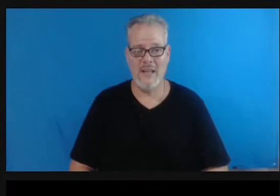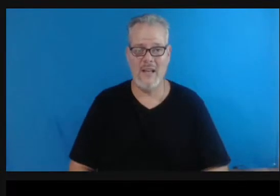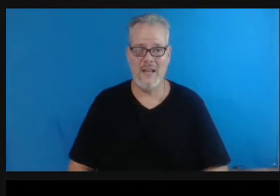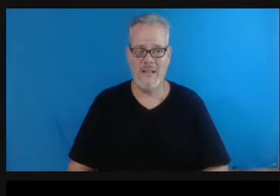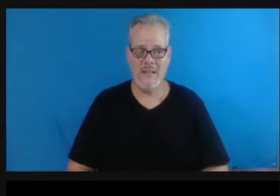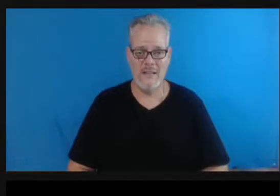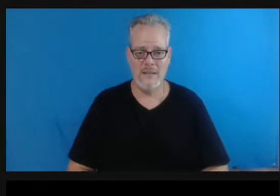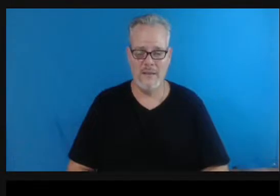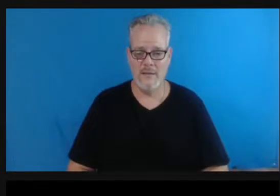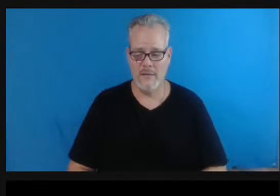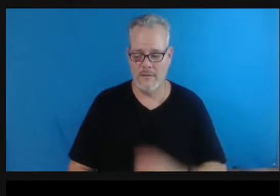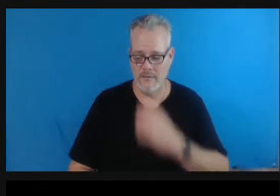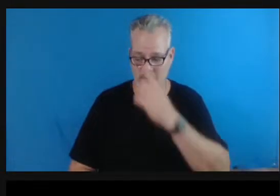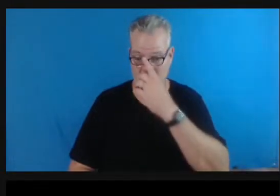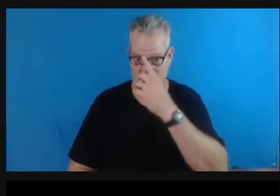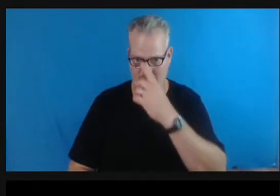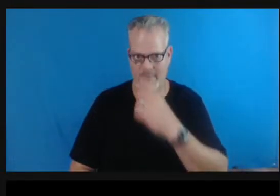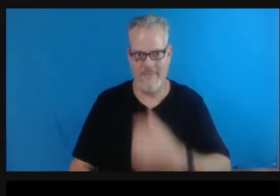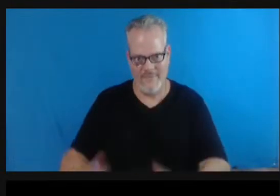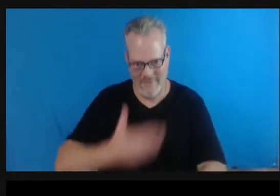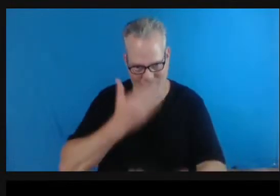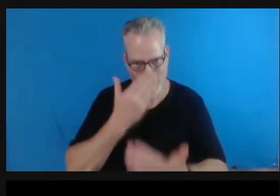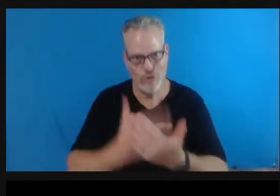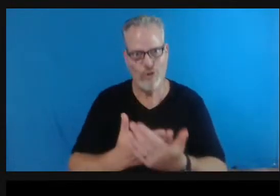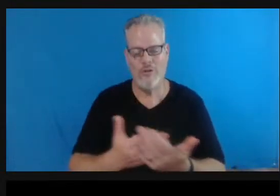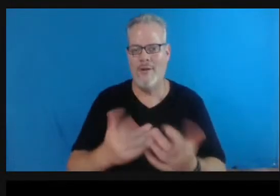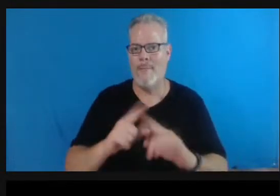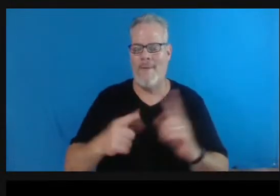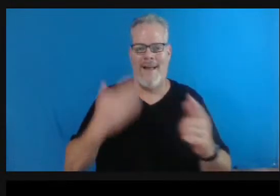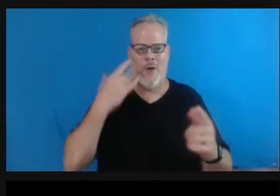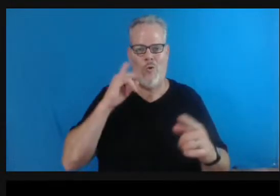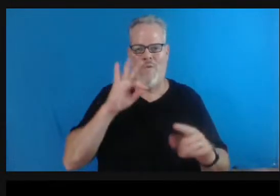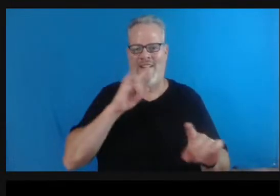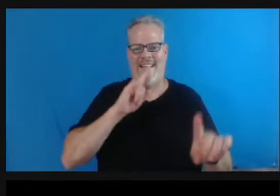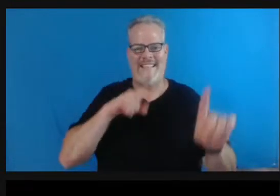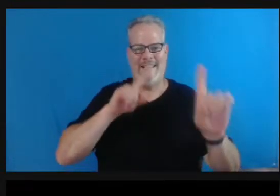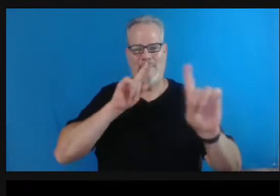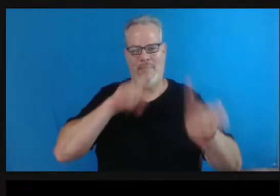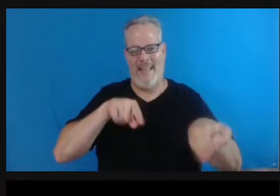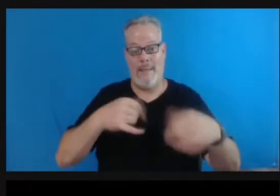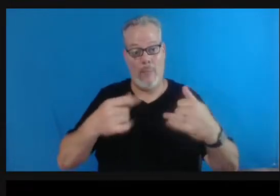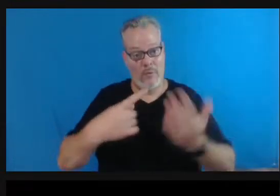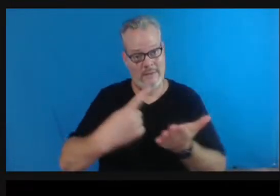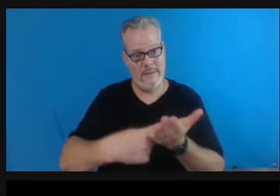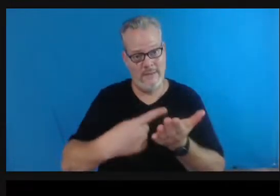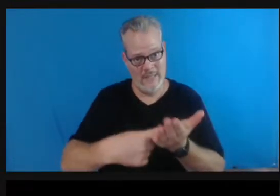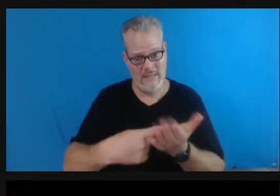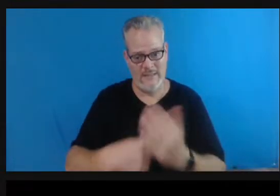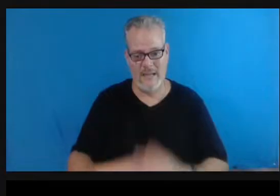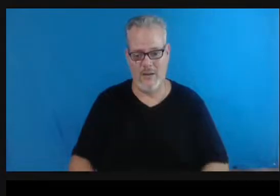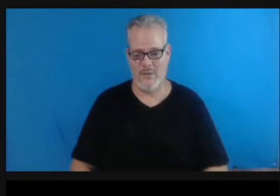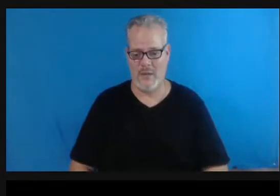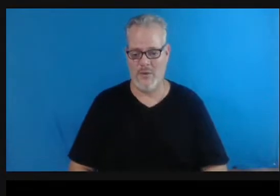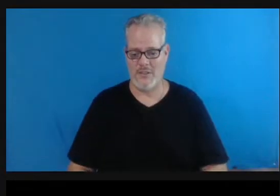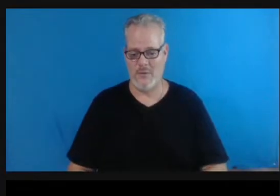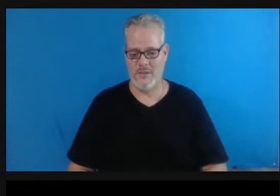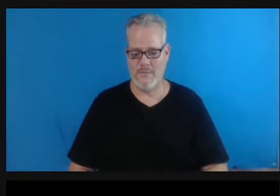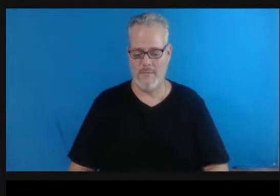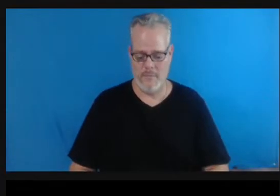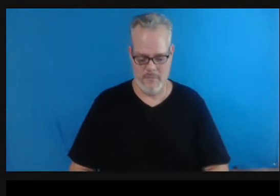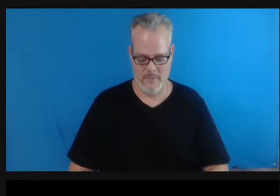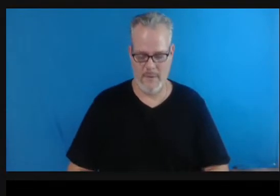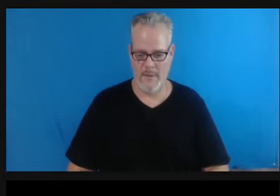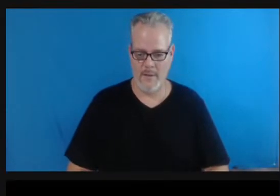Yeah, that's a great observation. I'm not sure that I have an explanation. We can discuss a little bit here. Let's see if I can pull this up so everyone else can see